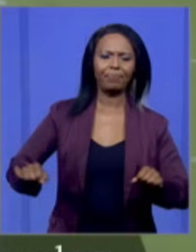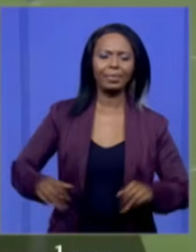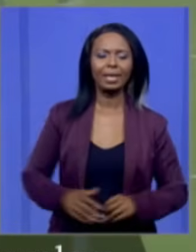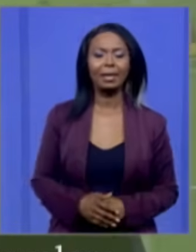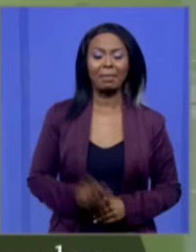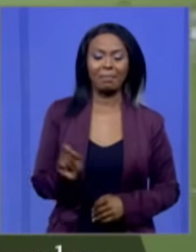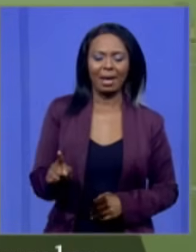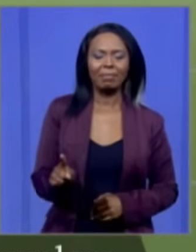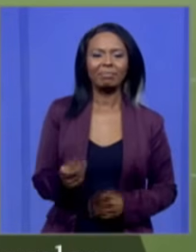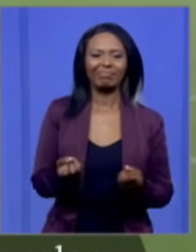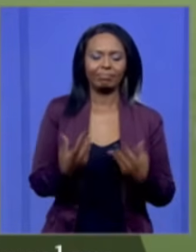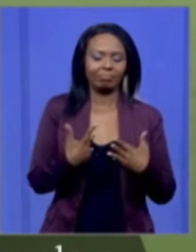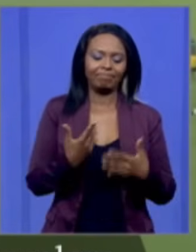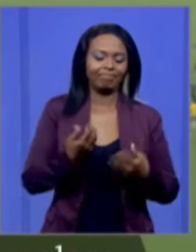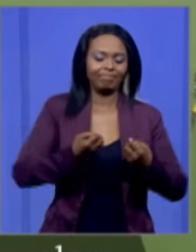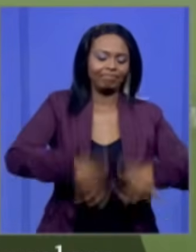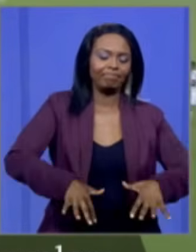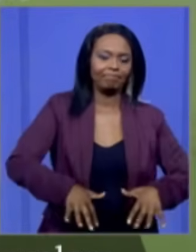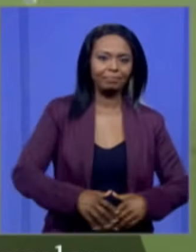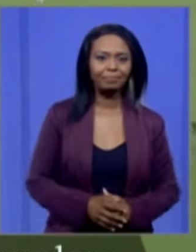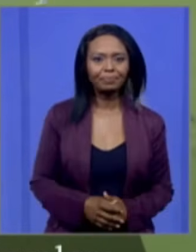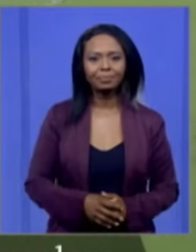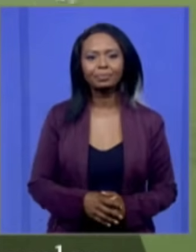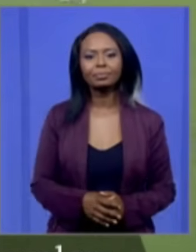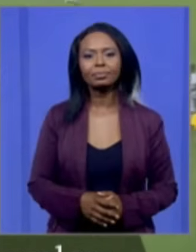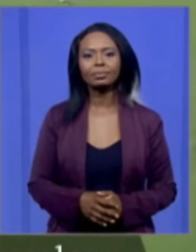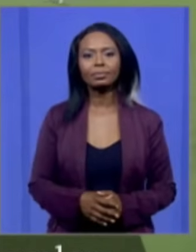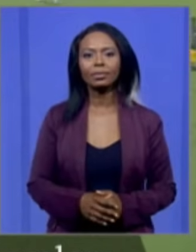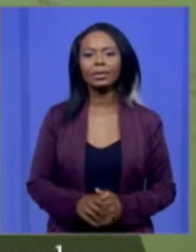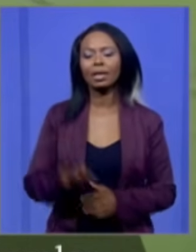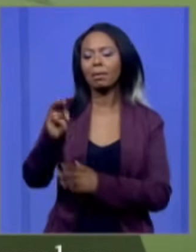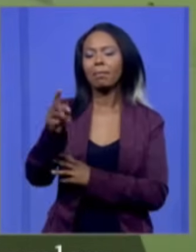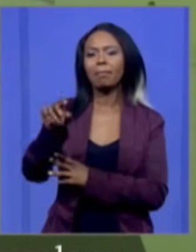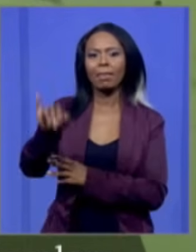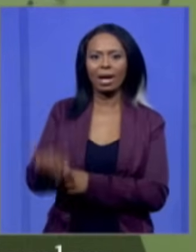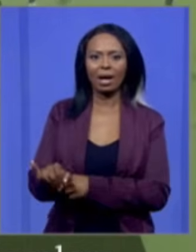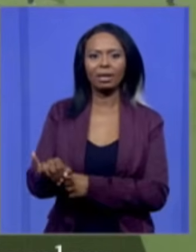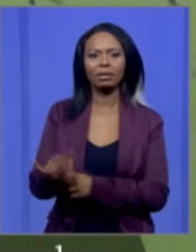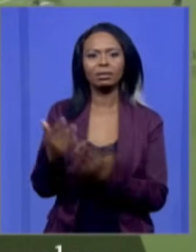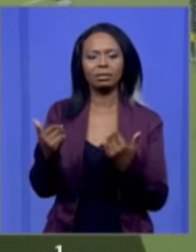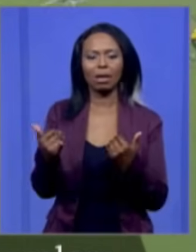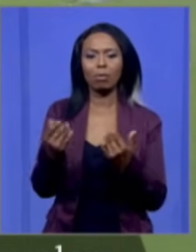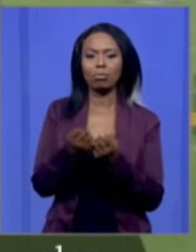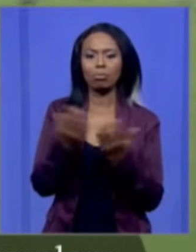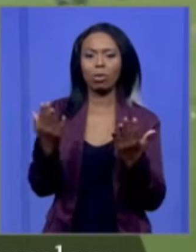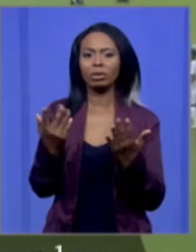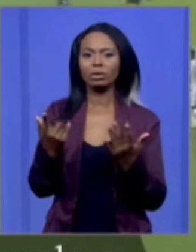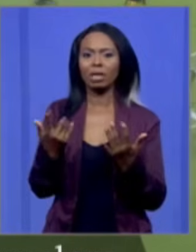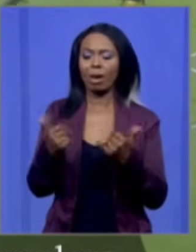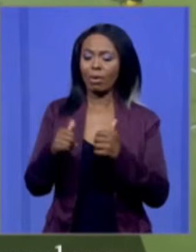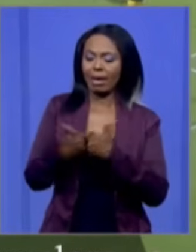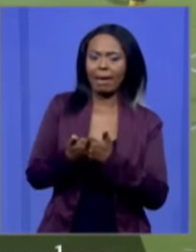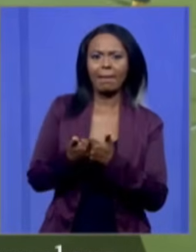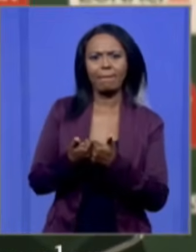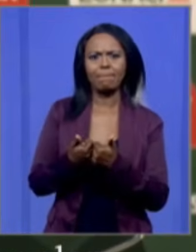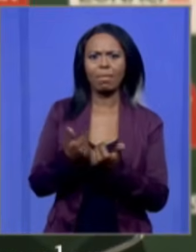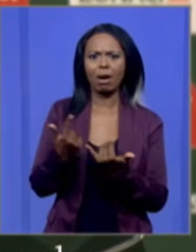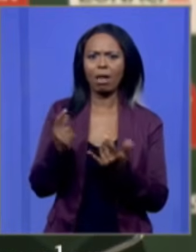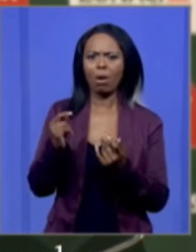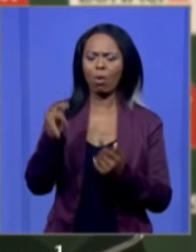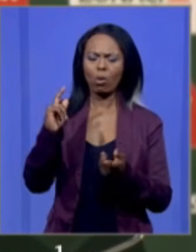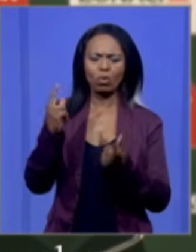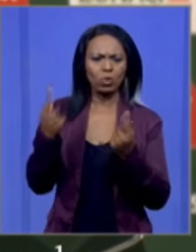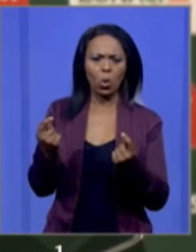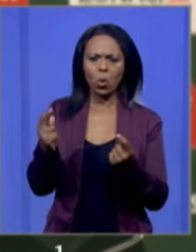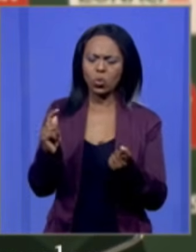lose the game. Diphetogo tša Mali di ile tša fetola papadi. I think the coach of Mali saw what he had to